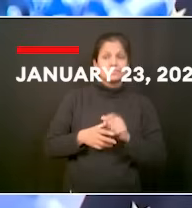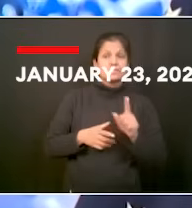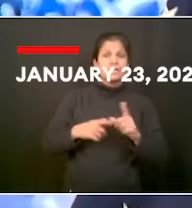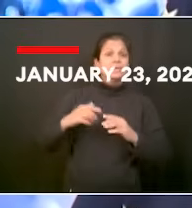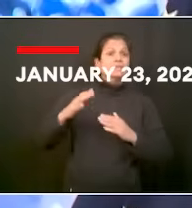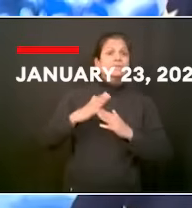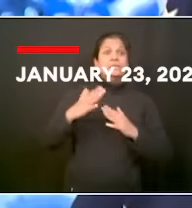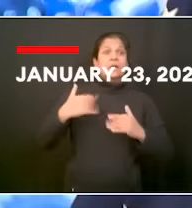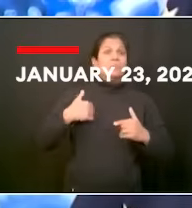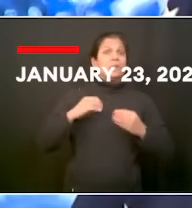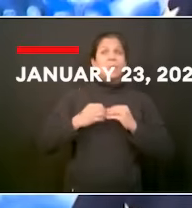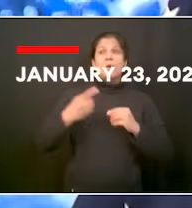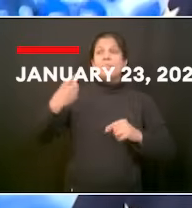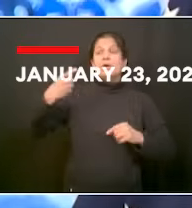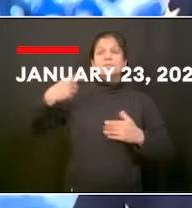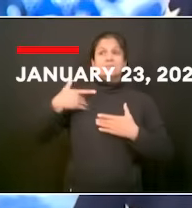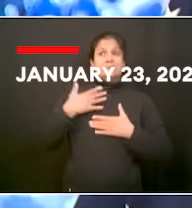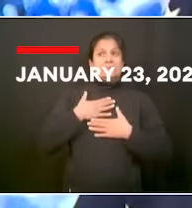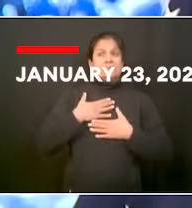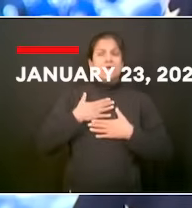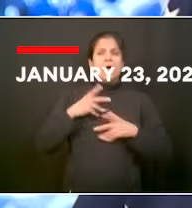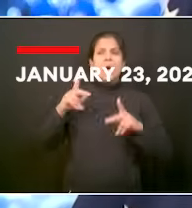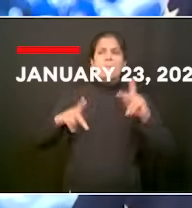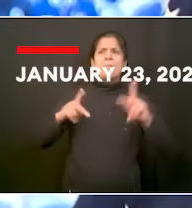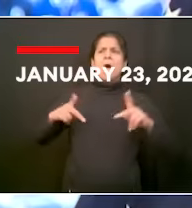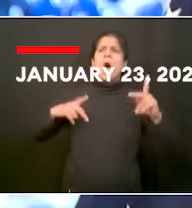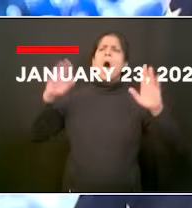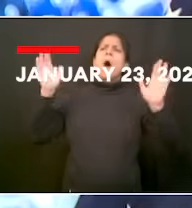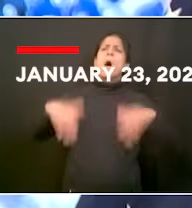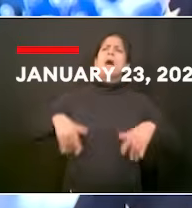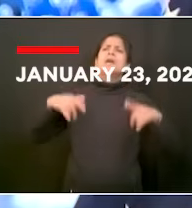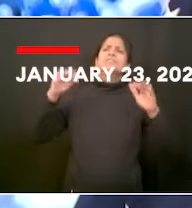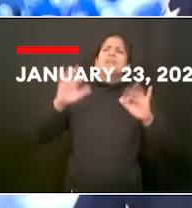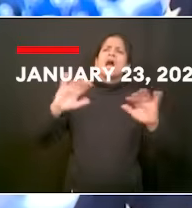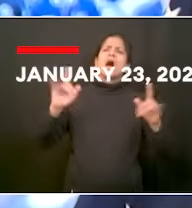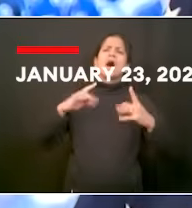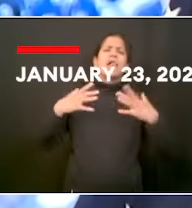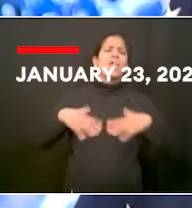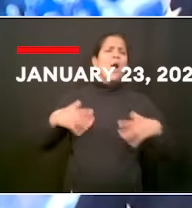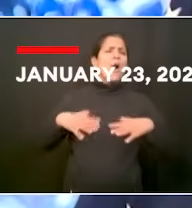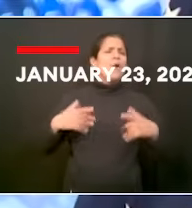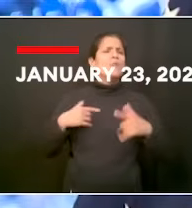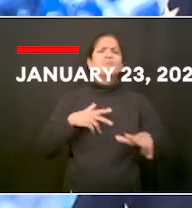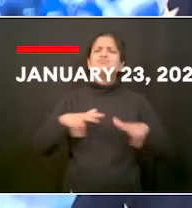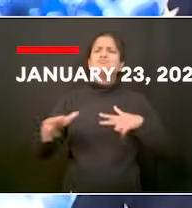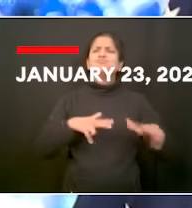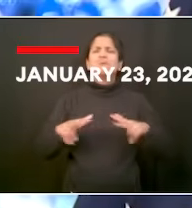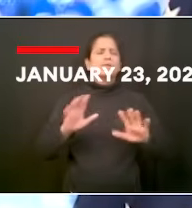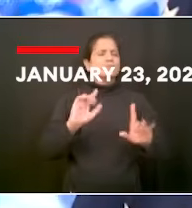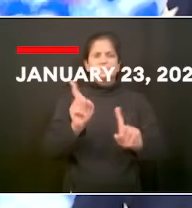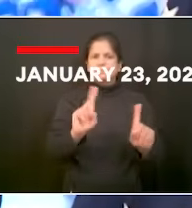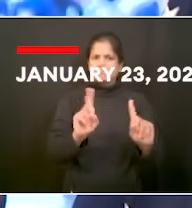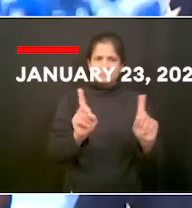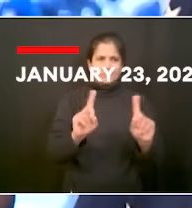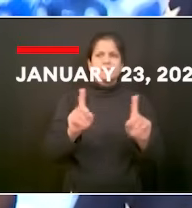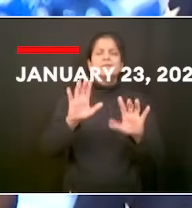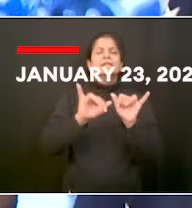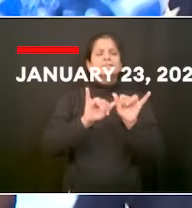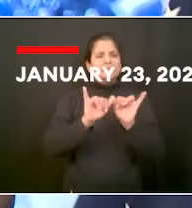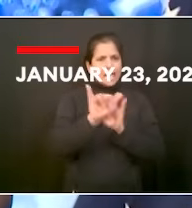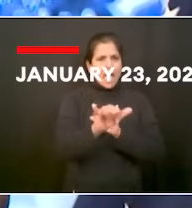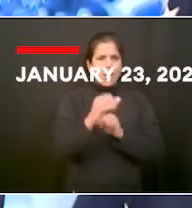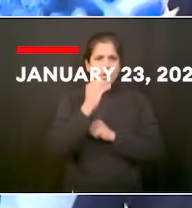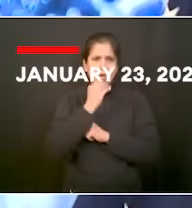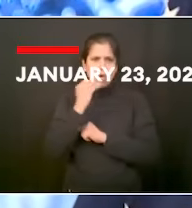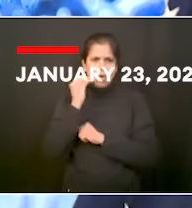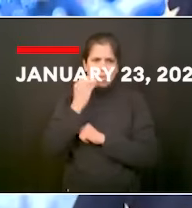as if there was no storm. And we want to encourage everyone to stay home. We want to encourage everyone that if there's a trip you need to take, if there's a